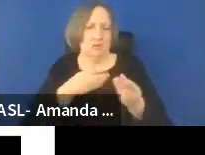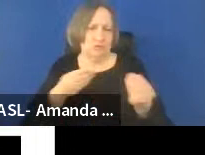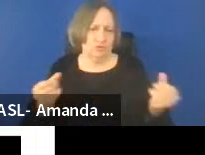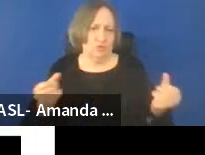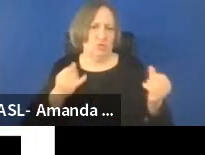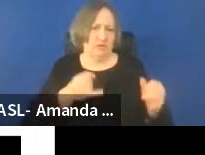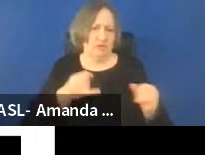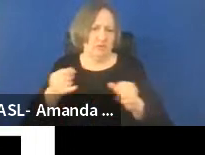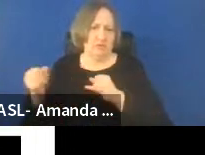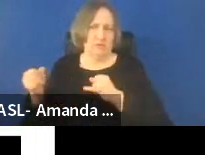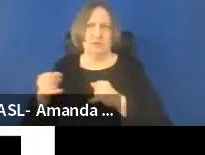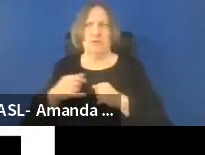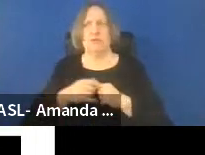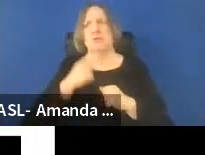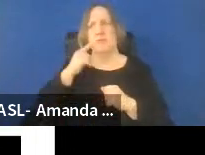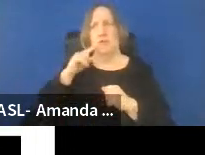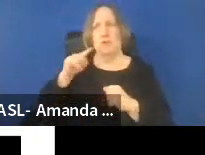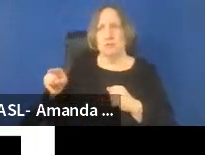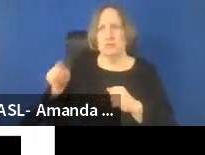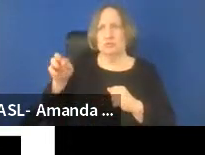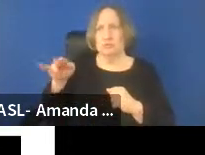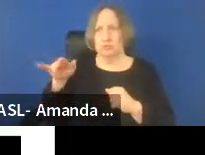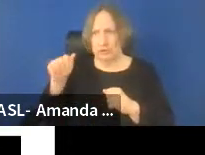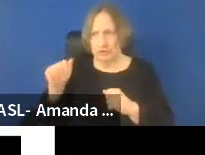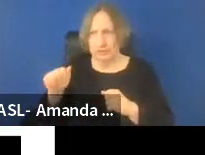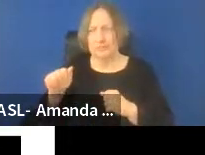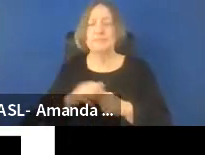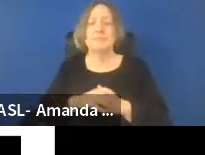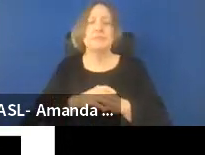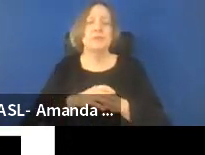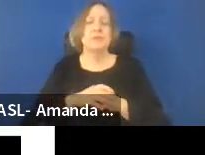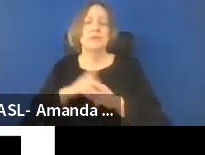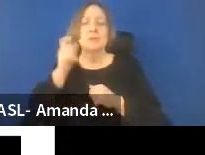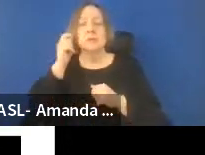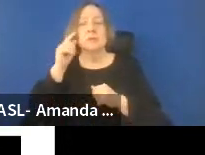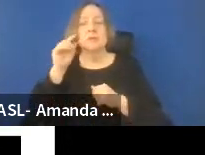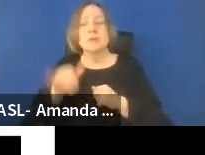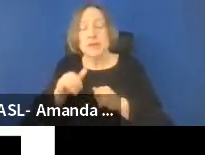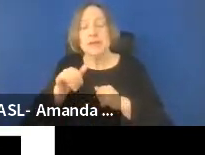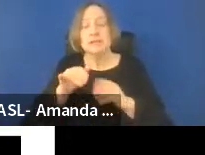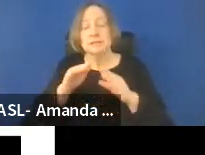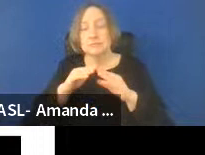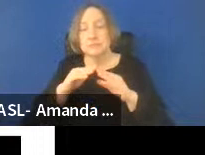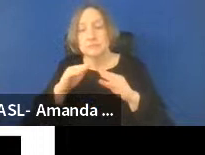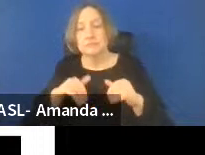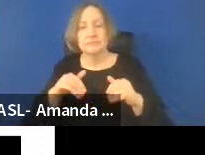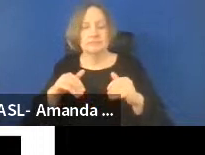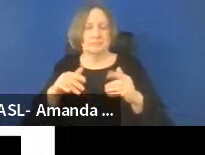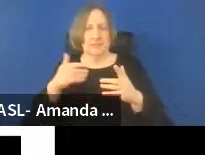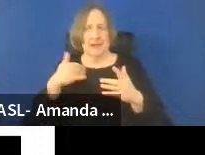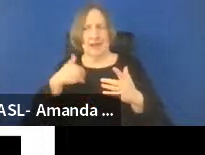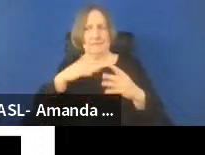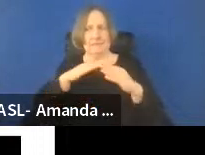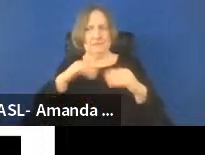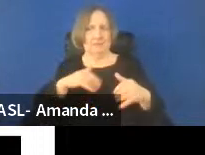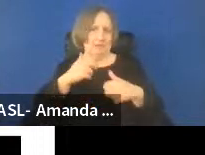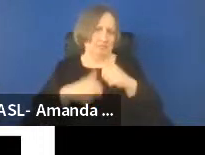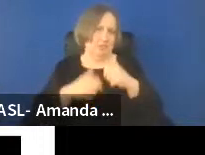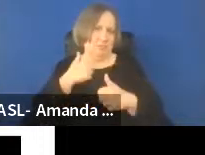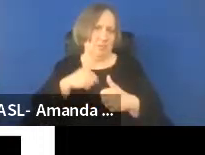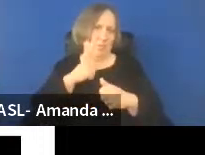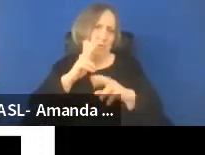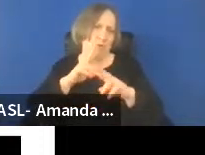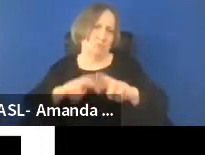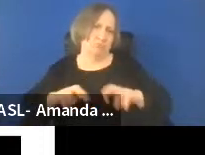individually for Trela, as you heard, but it is a case that has, again, systemic issues that we will be looking into.